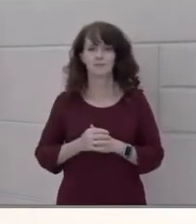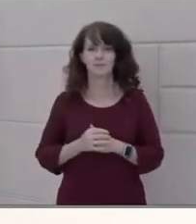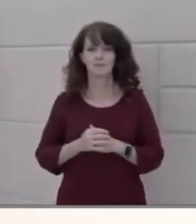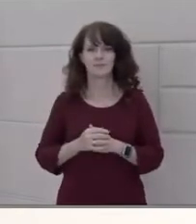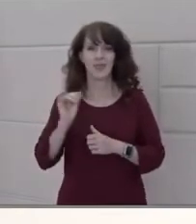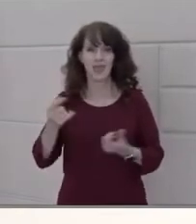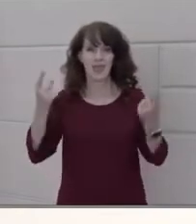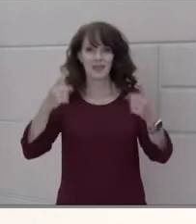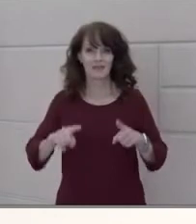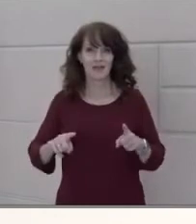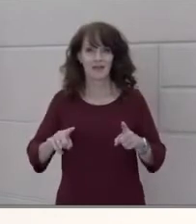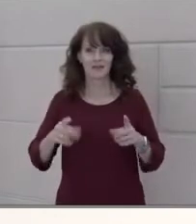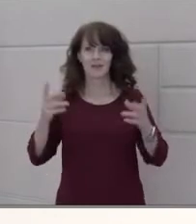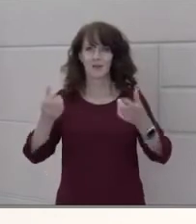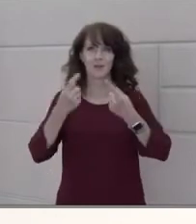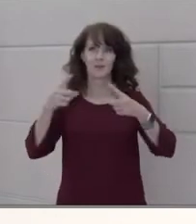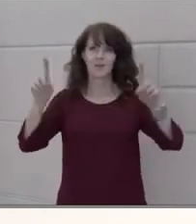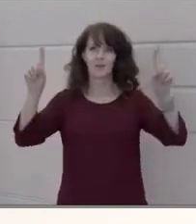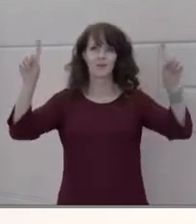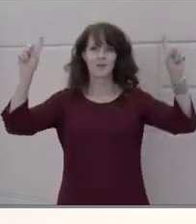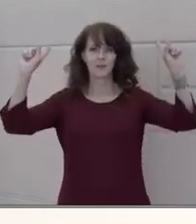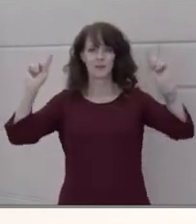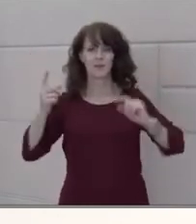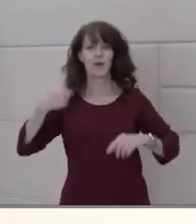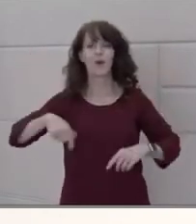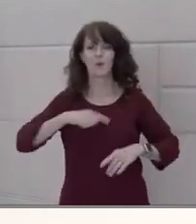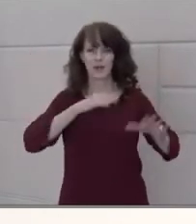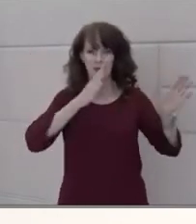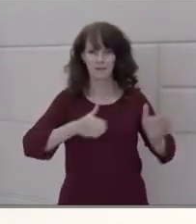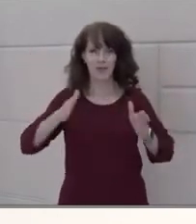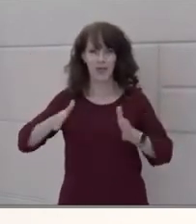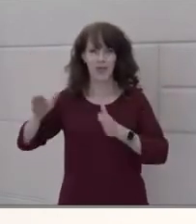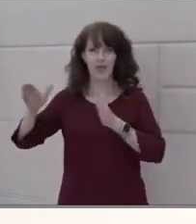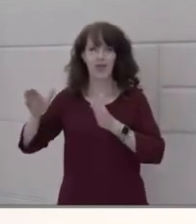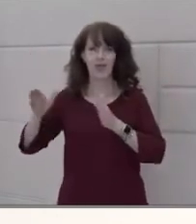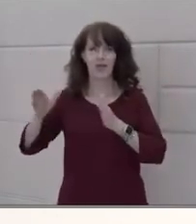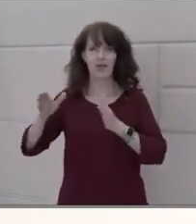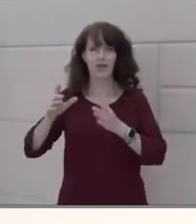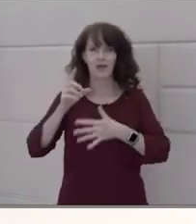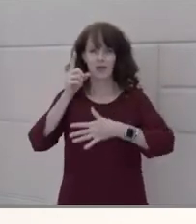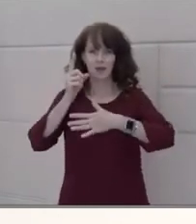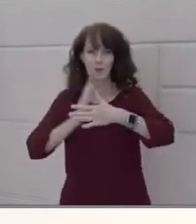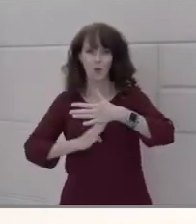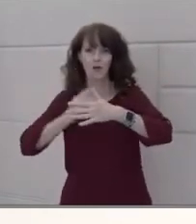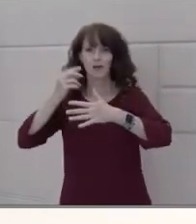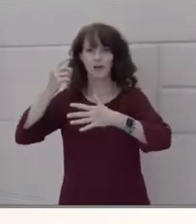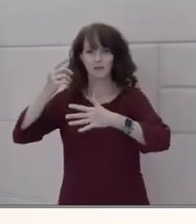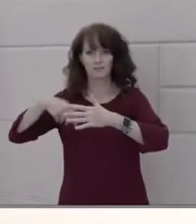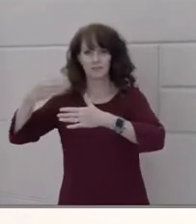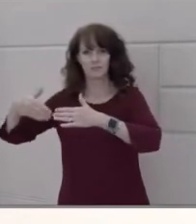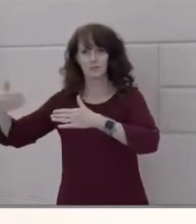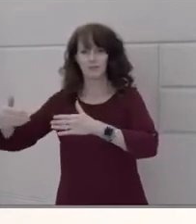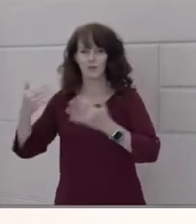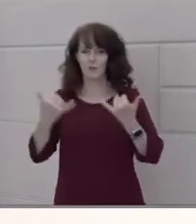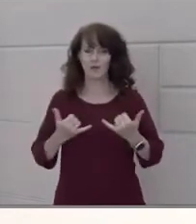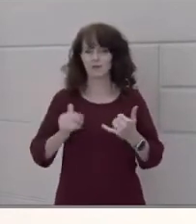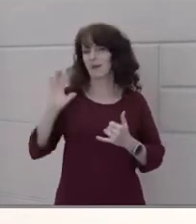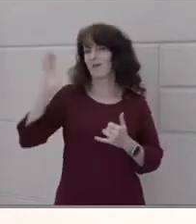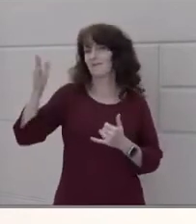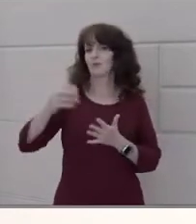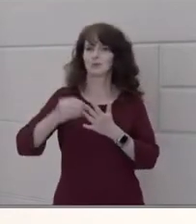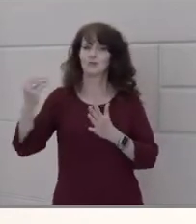that event have going off so well, we do plan to have quarterly mixers next year for present and future students.